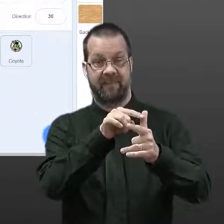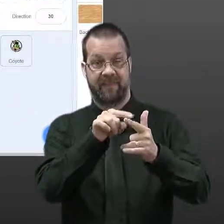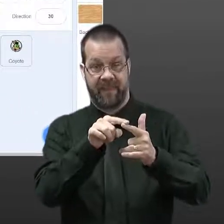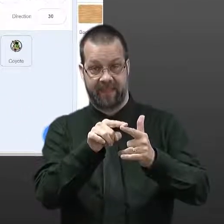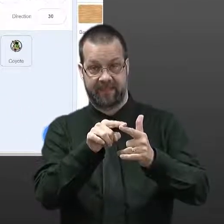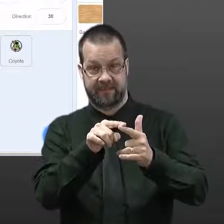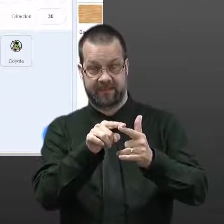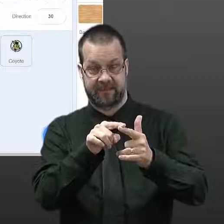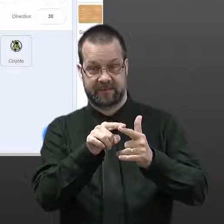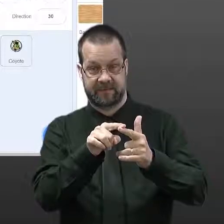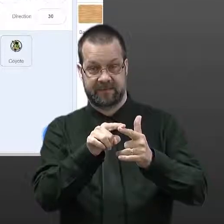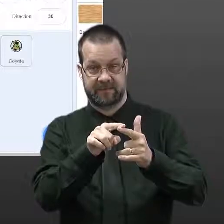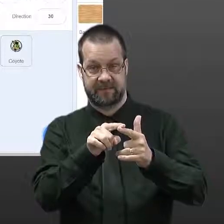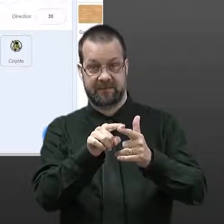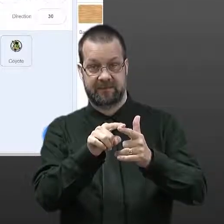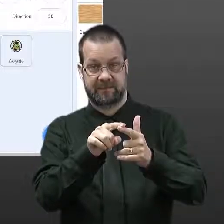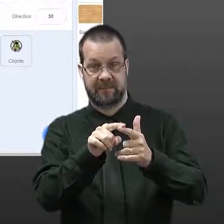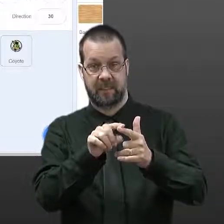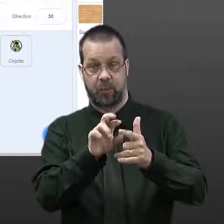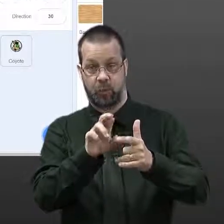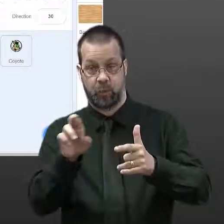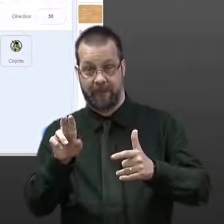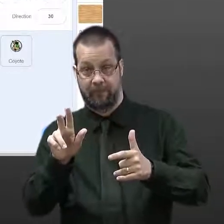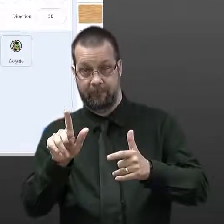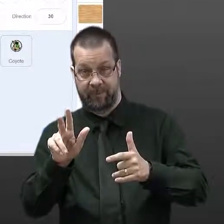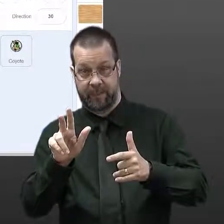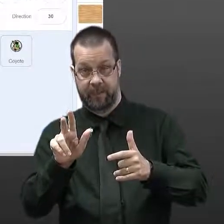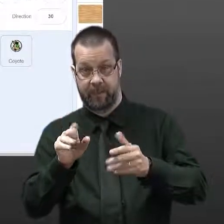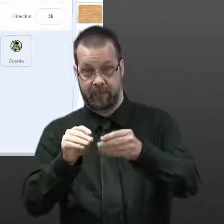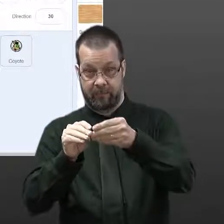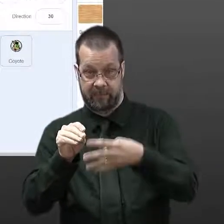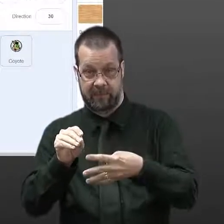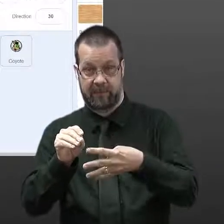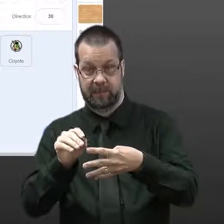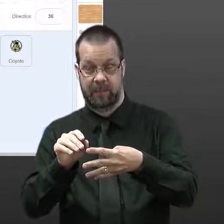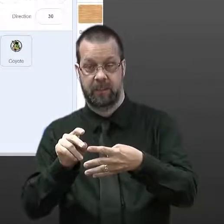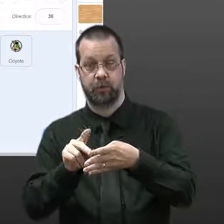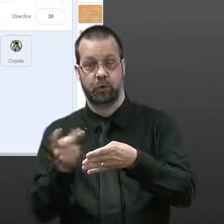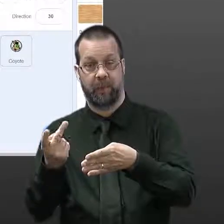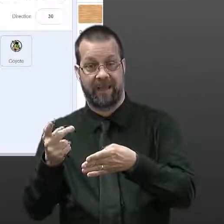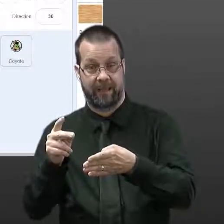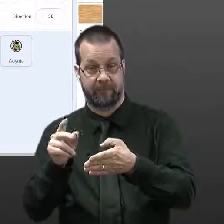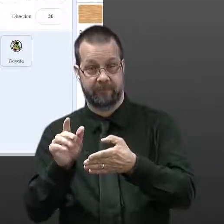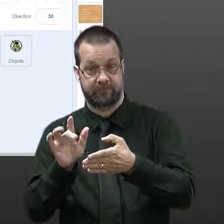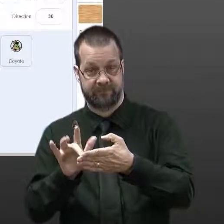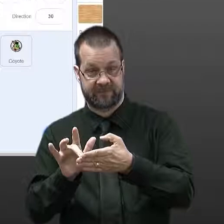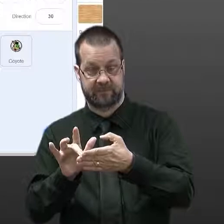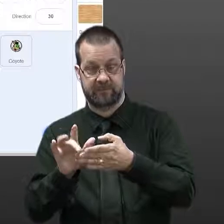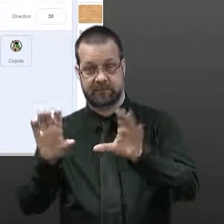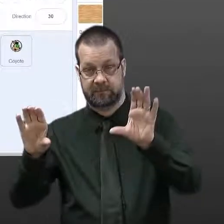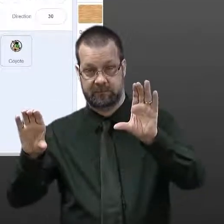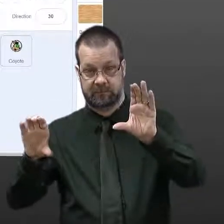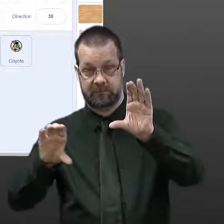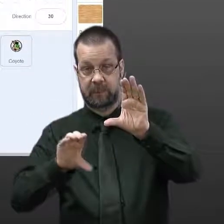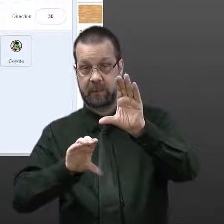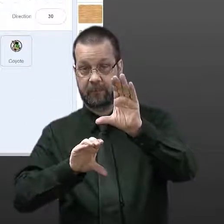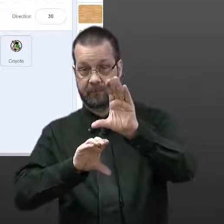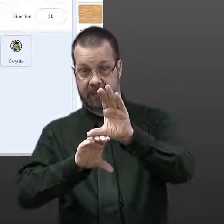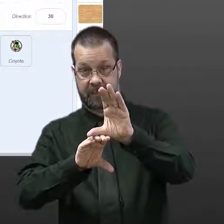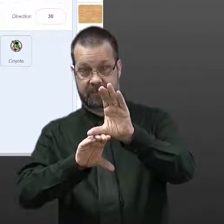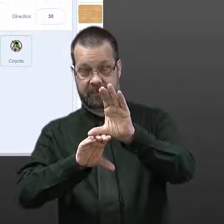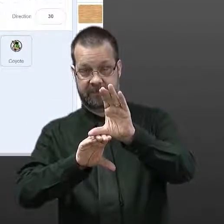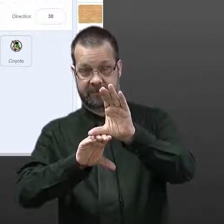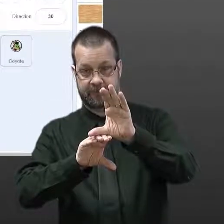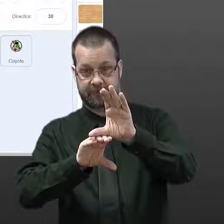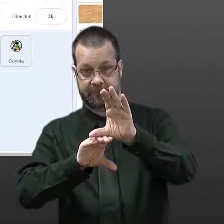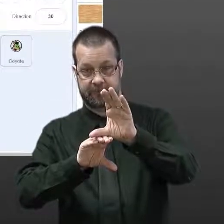the if then block, and then right click and select duplicate. And this one will go